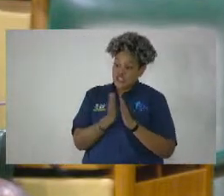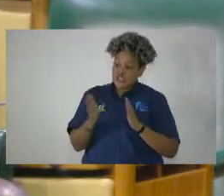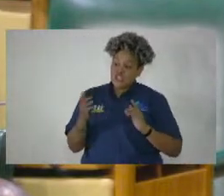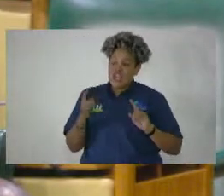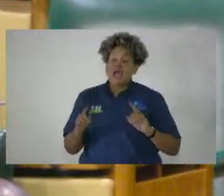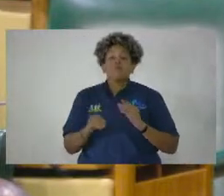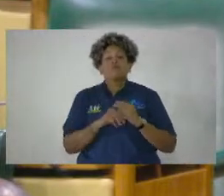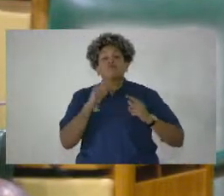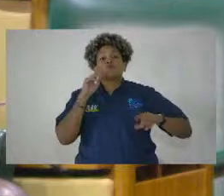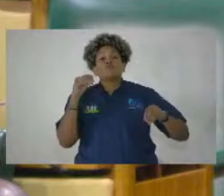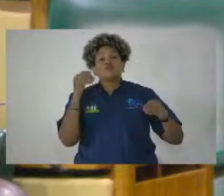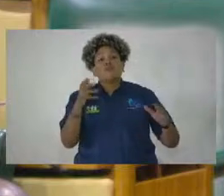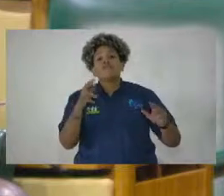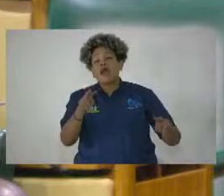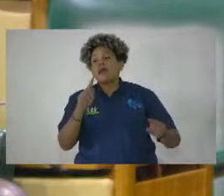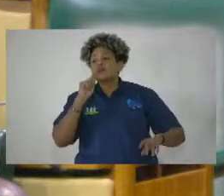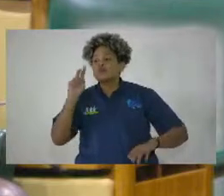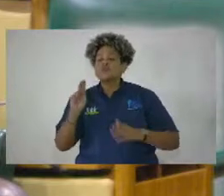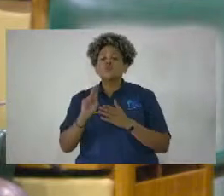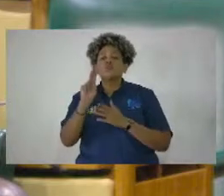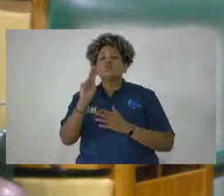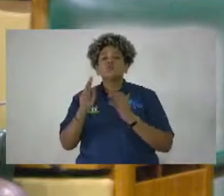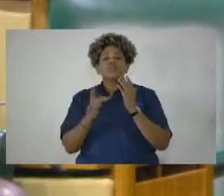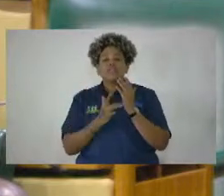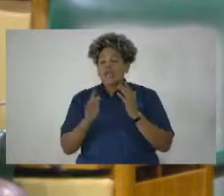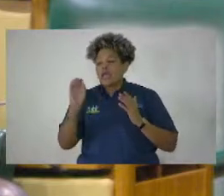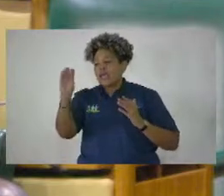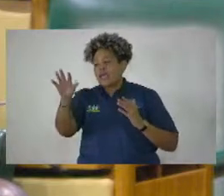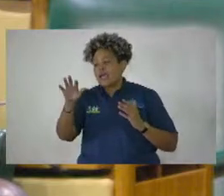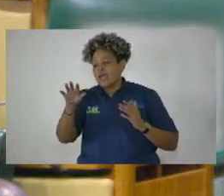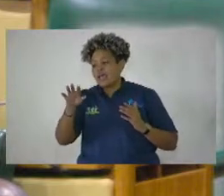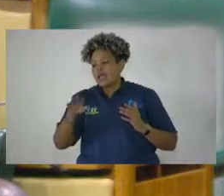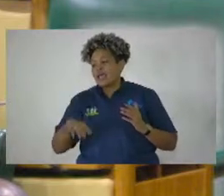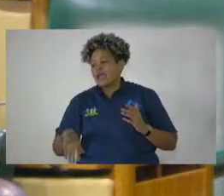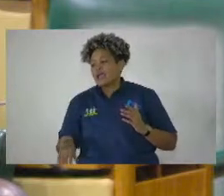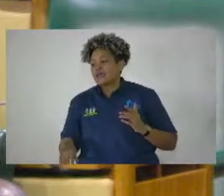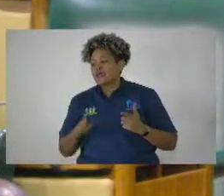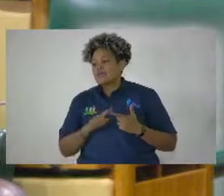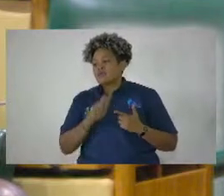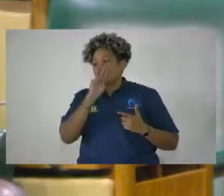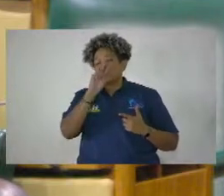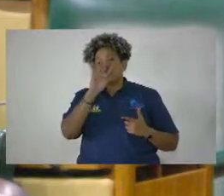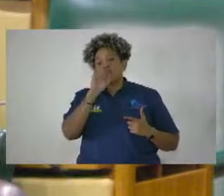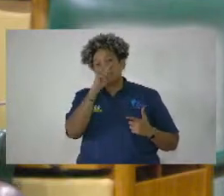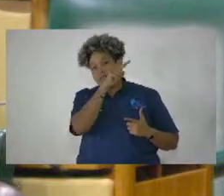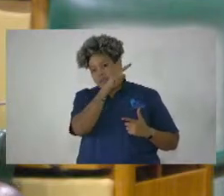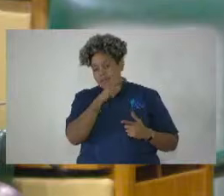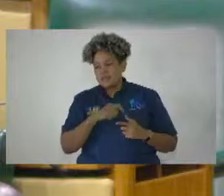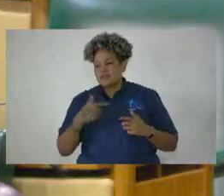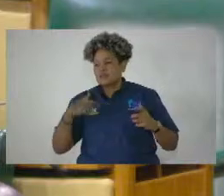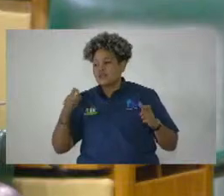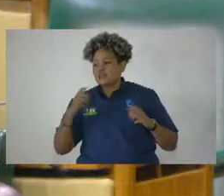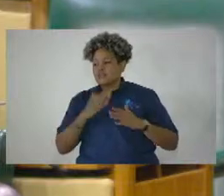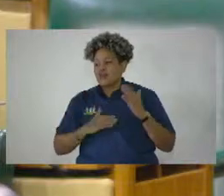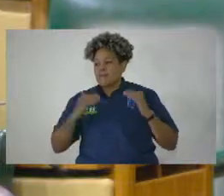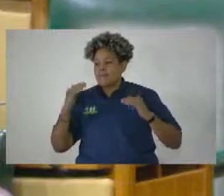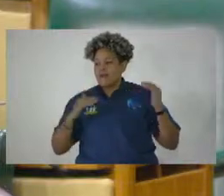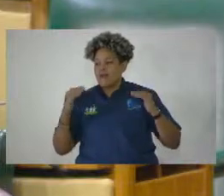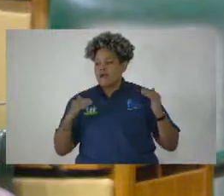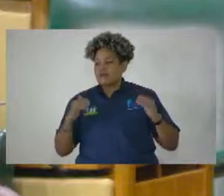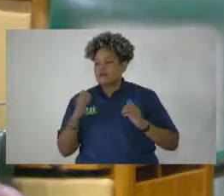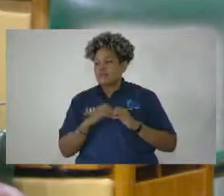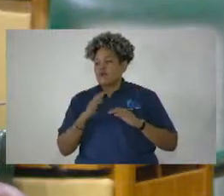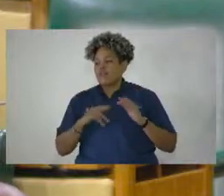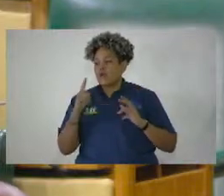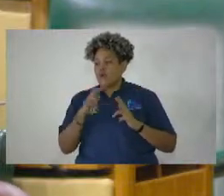to provide to the University of Technology and the University of the West Indies. We need some balance, need at least more than